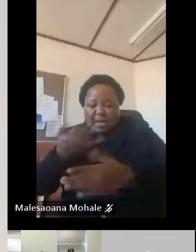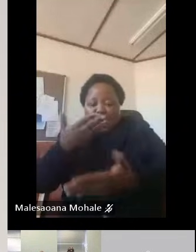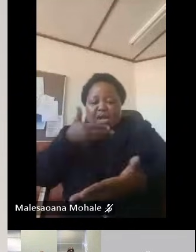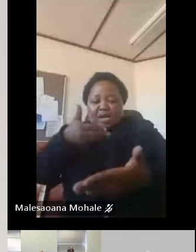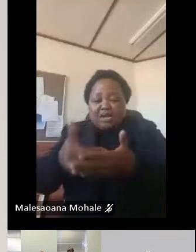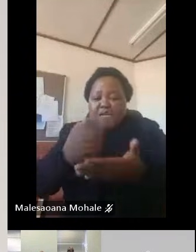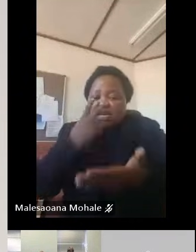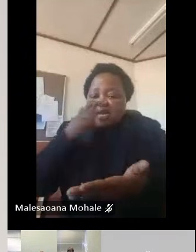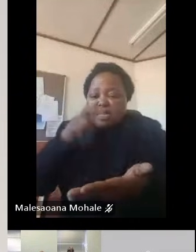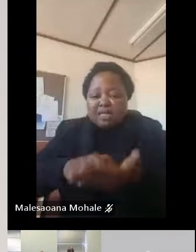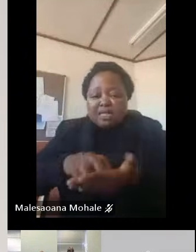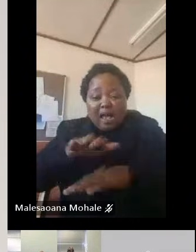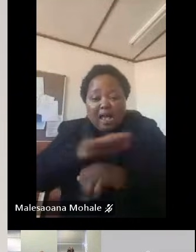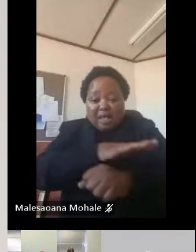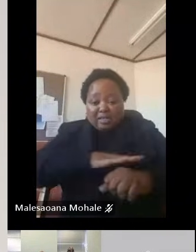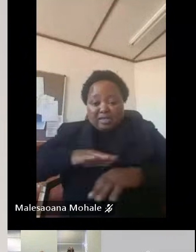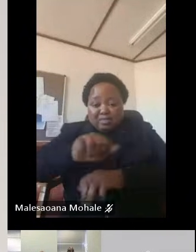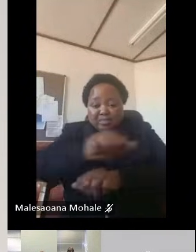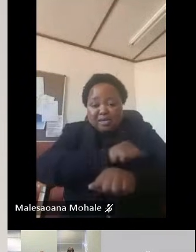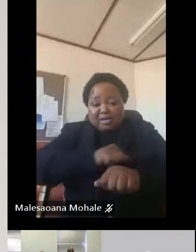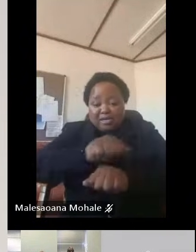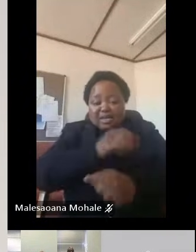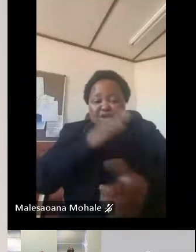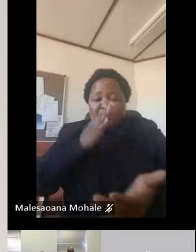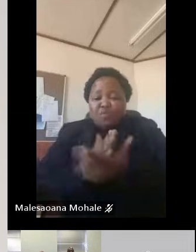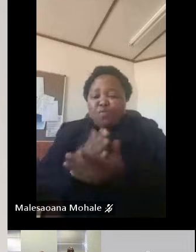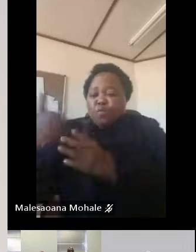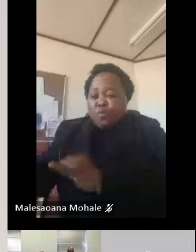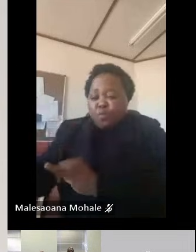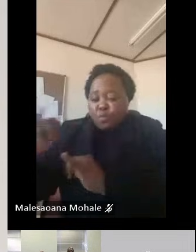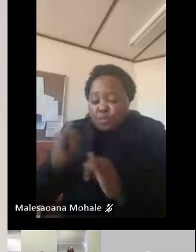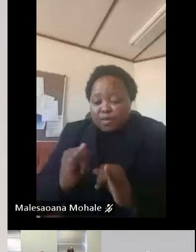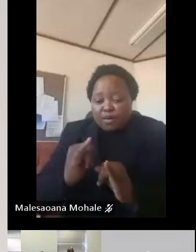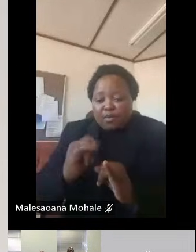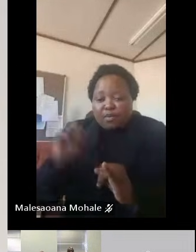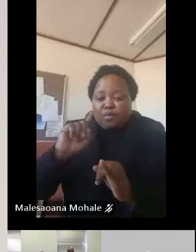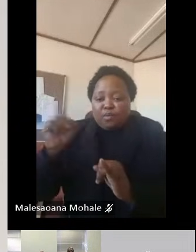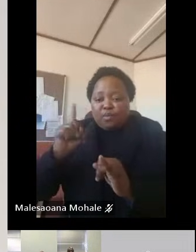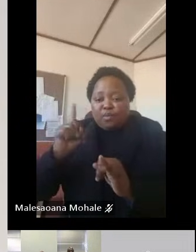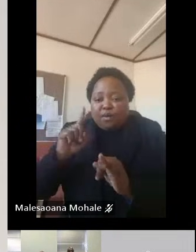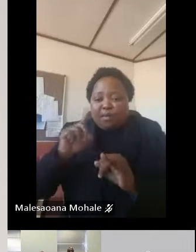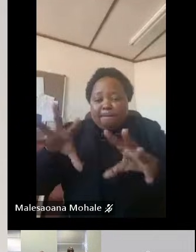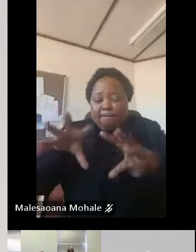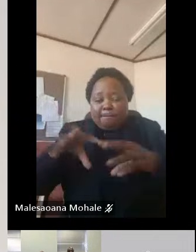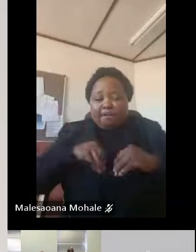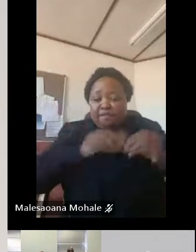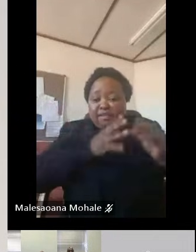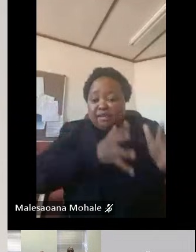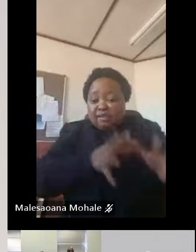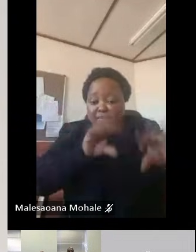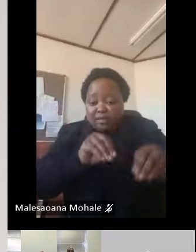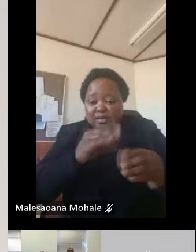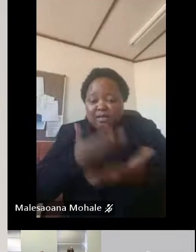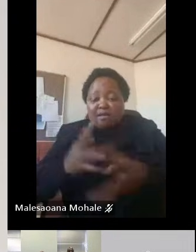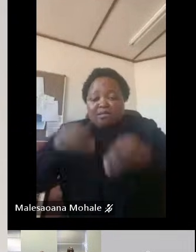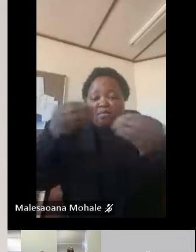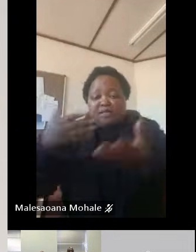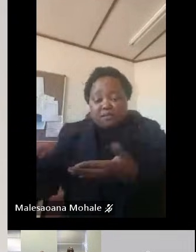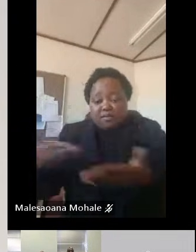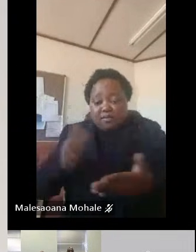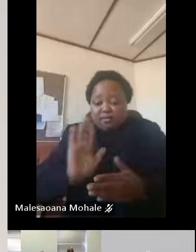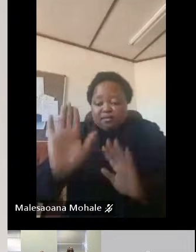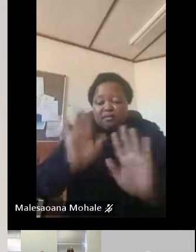find that you have called beneficiaries and come to deliver your service, and you find that you find a person, let's say, who is